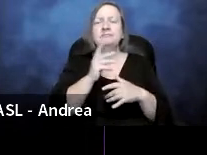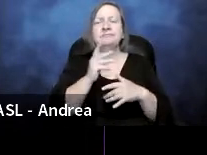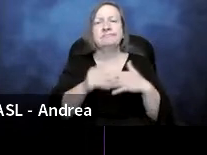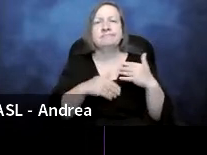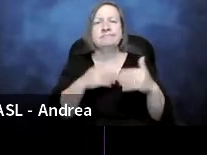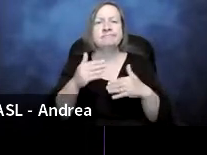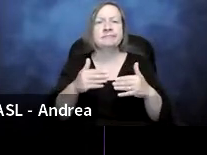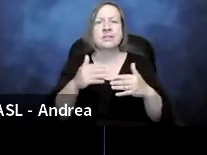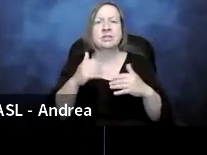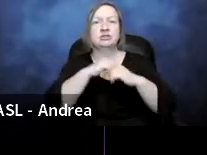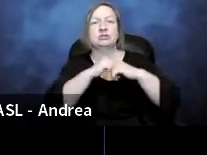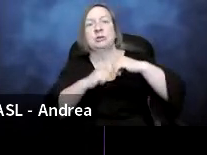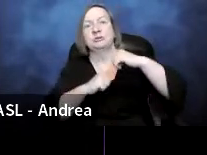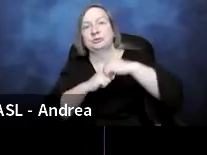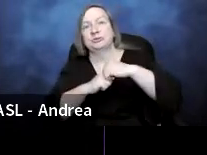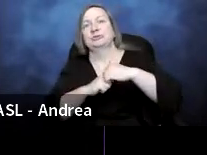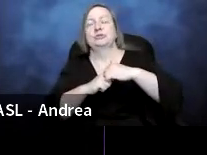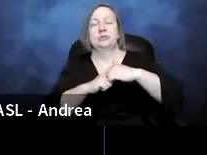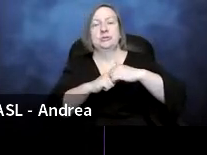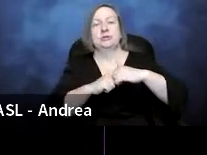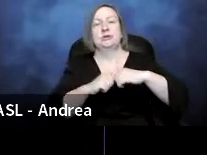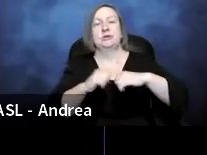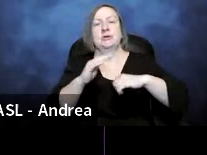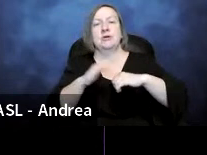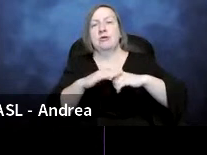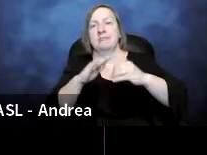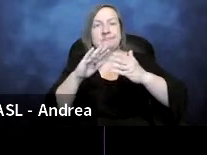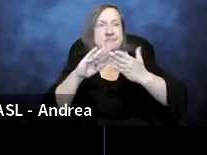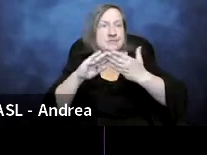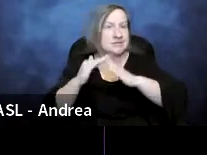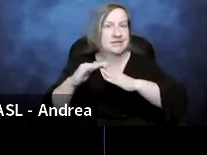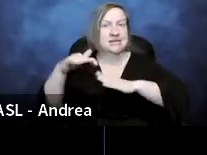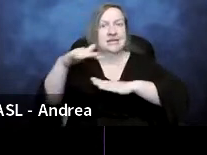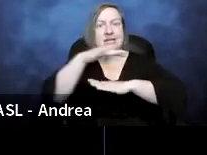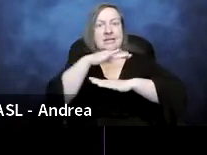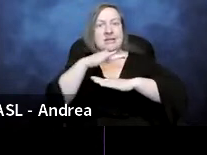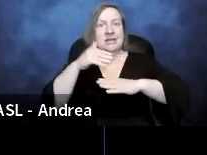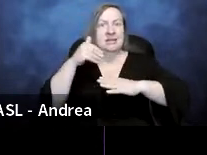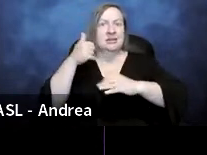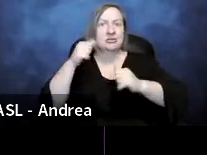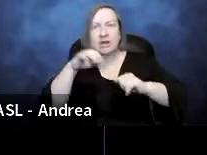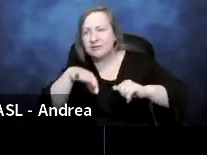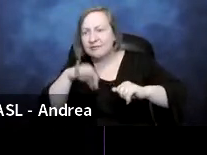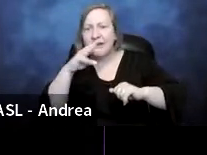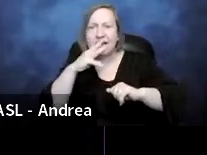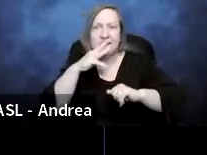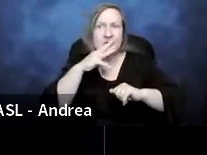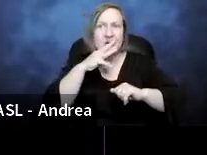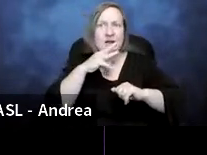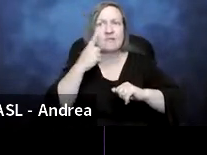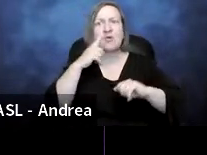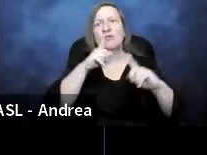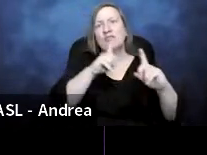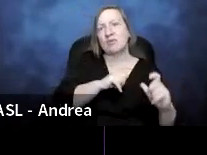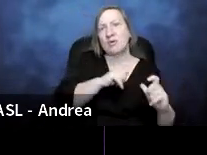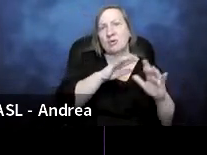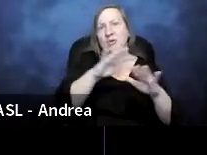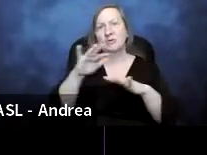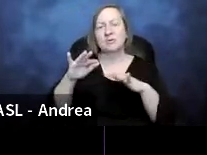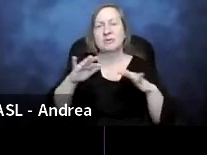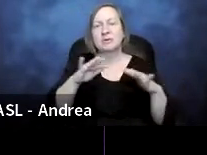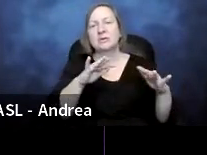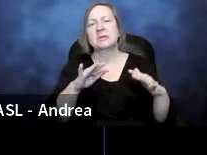of superstructure on top of urban realm as they try and get towards the waterfront to take their